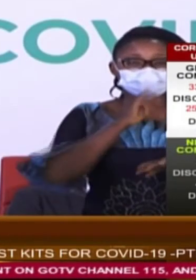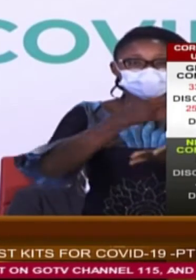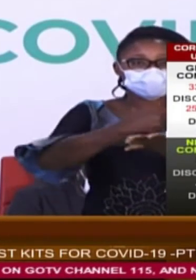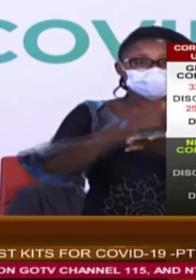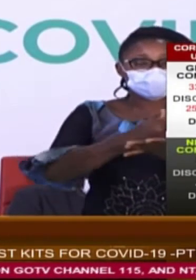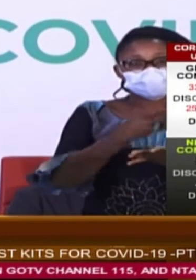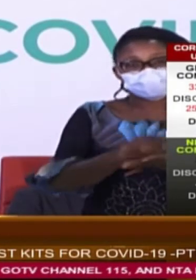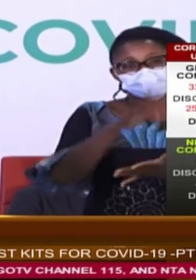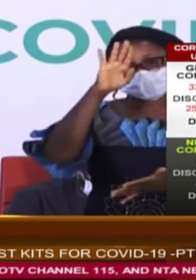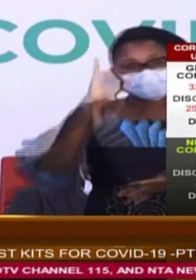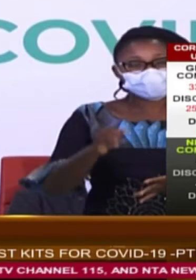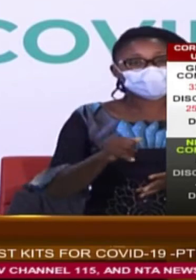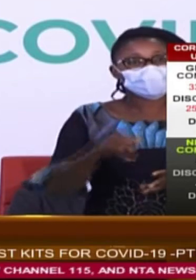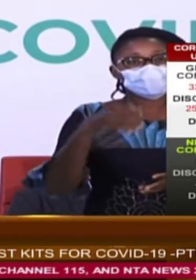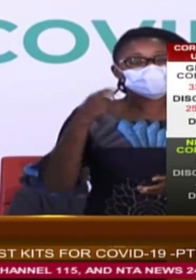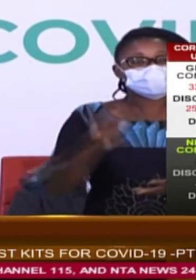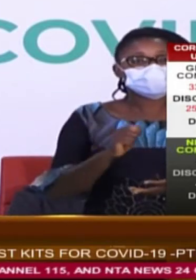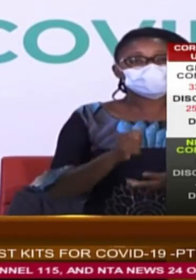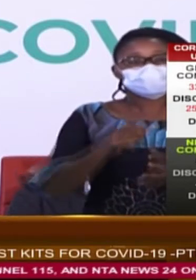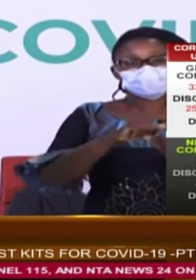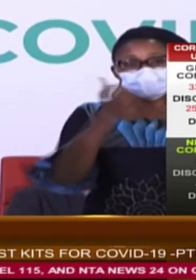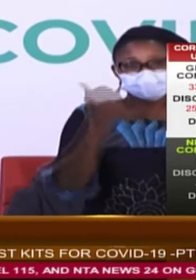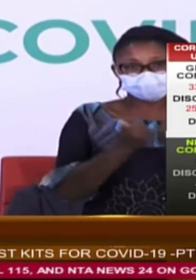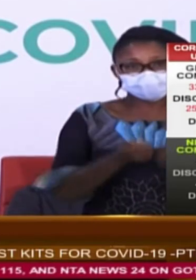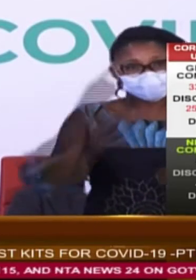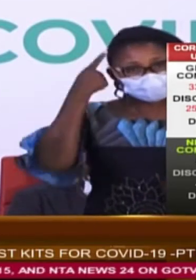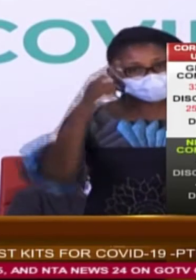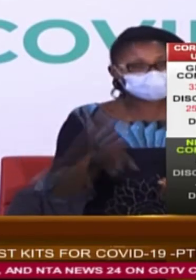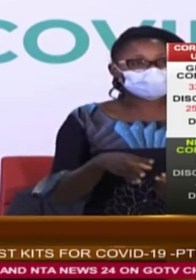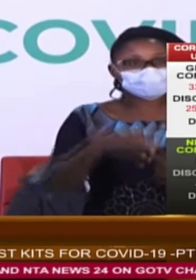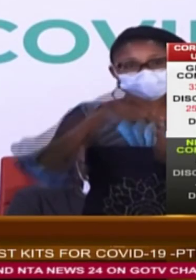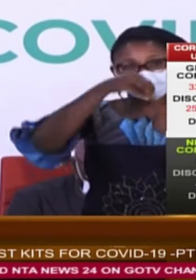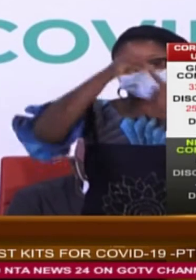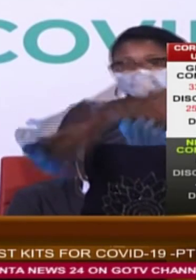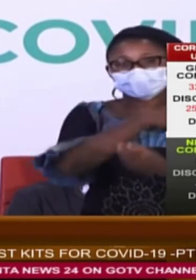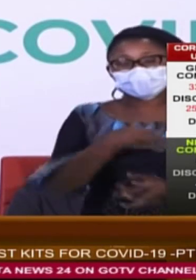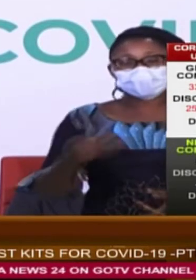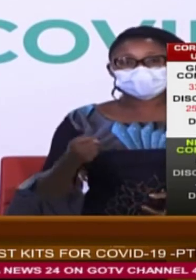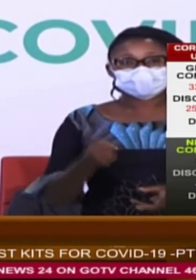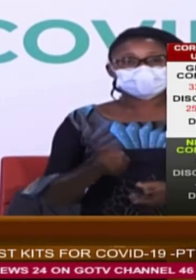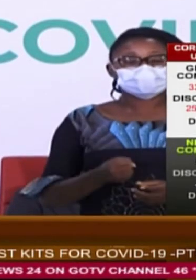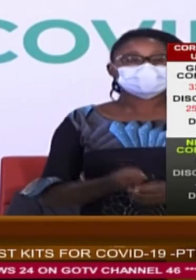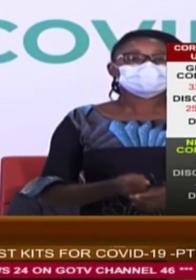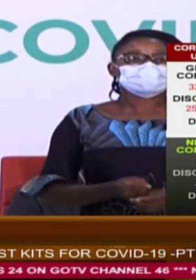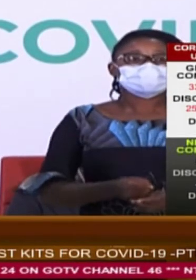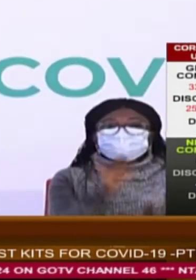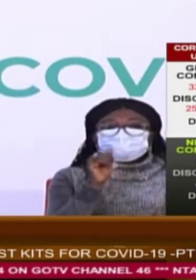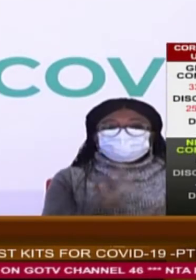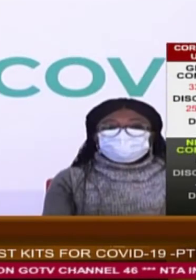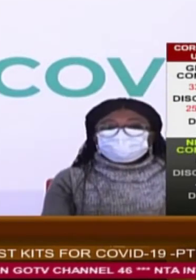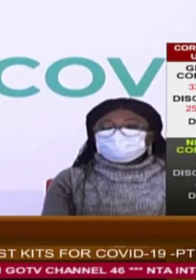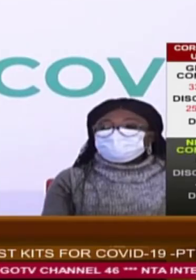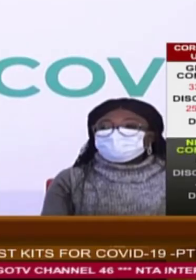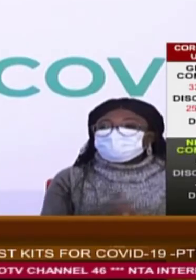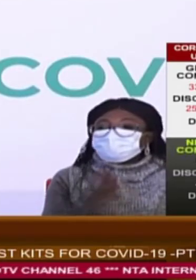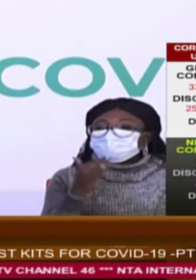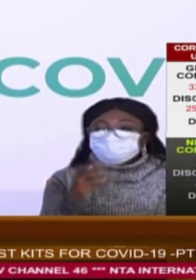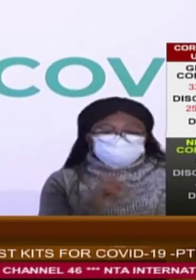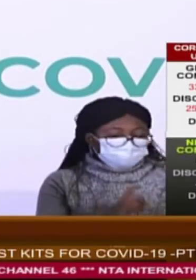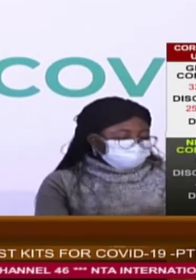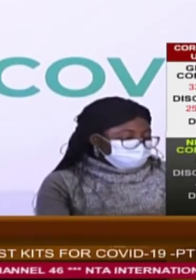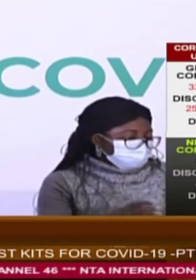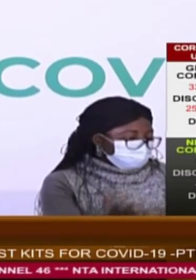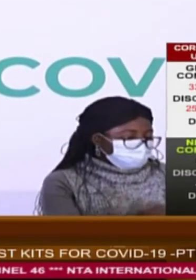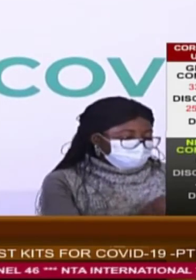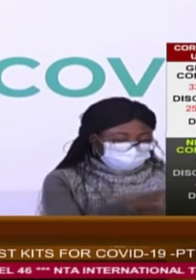relevant agencies of the ministry for specificity and sensitivity. By the time we get all